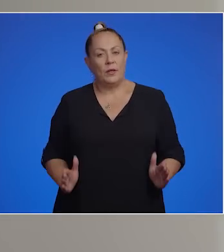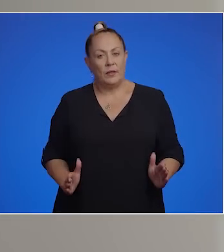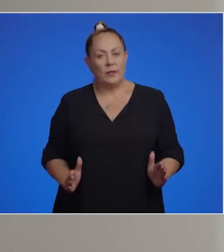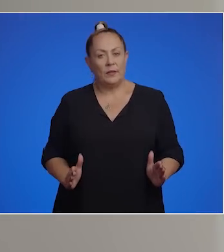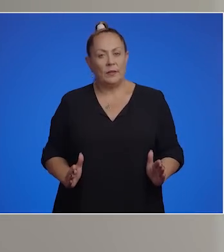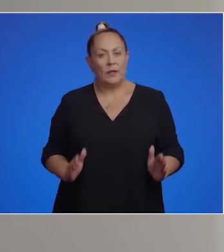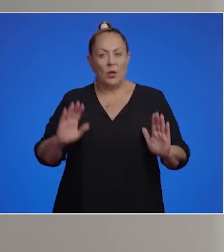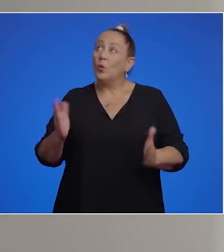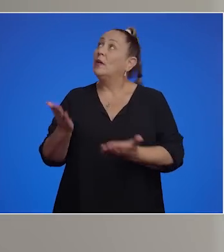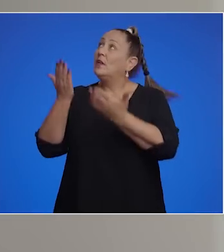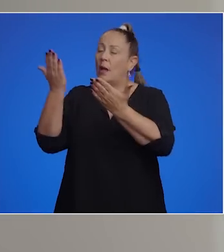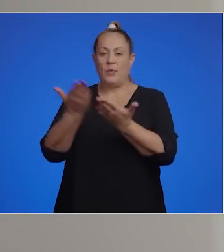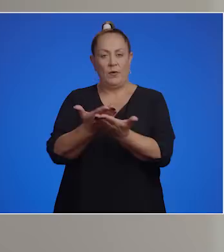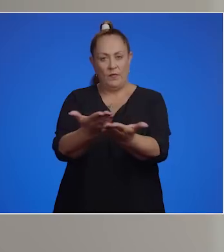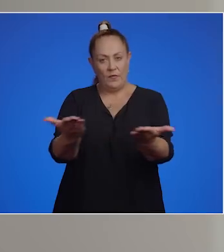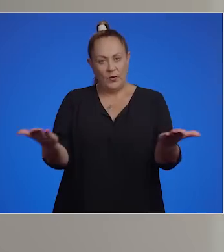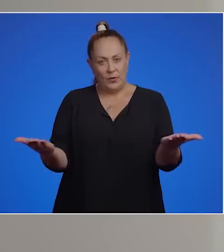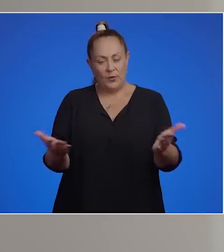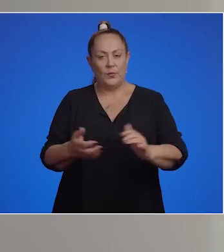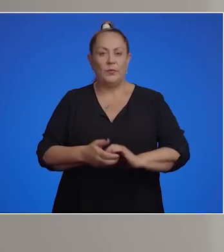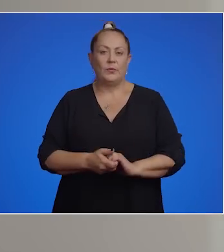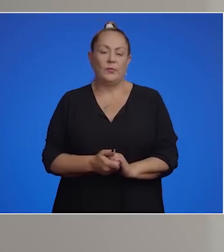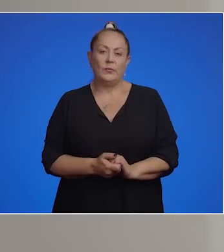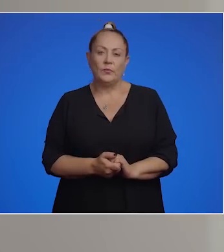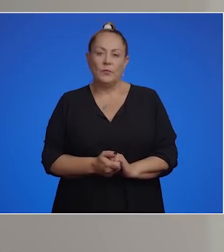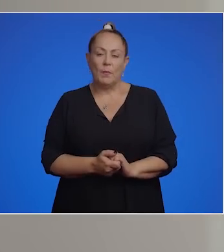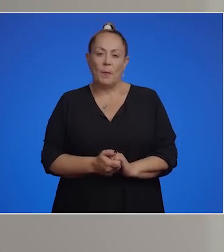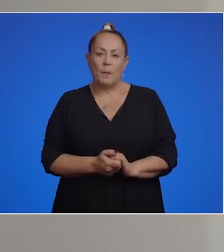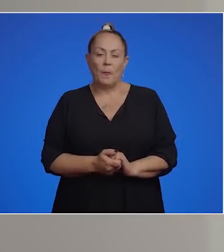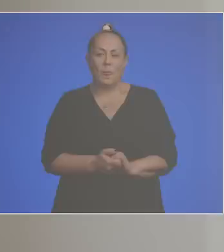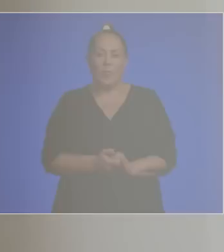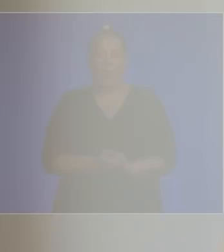is my body, which will be given up for you."